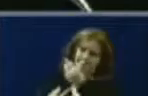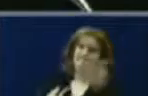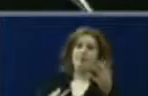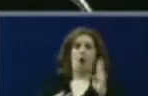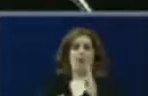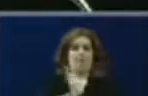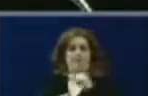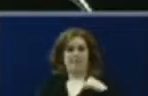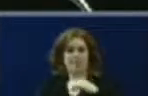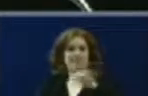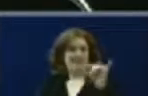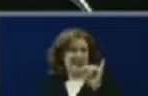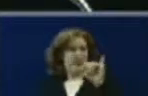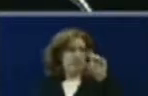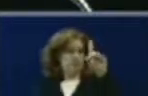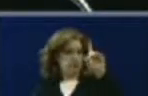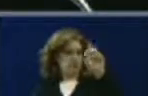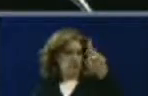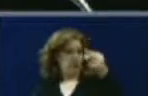as well as Dr. Hargens and